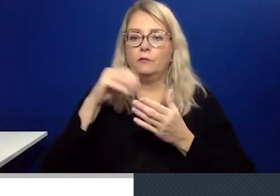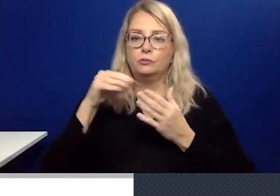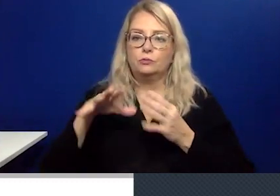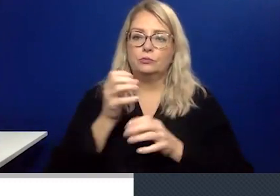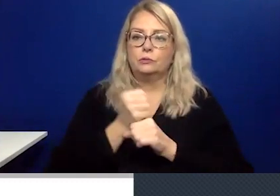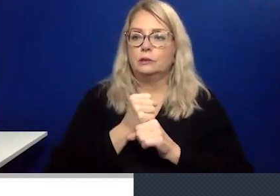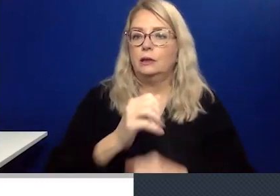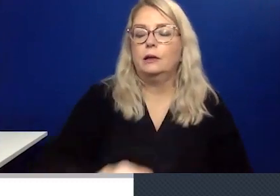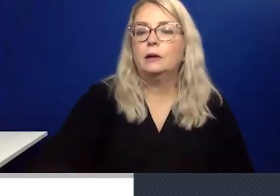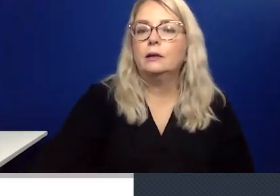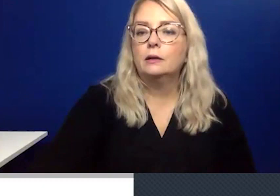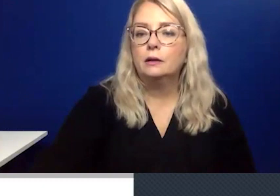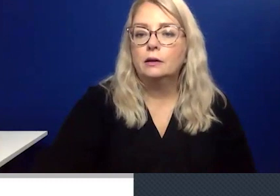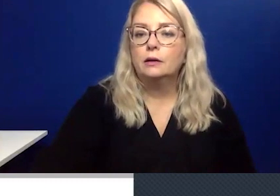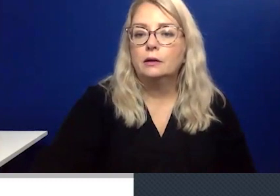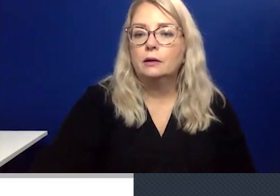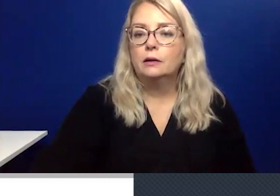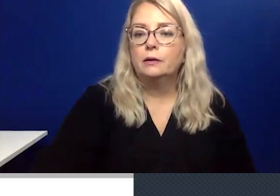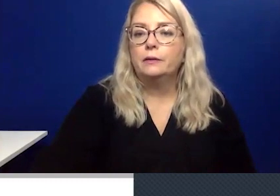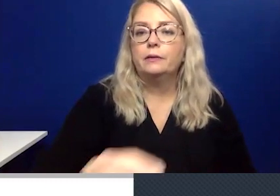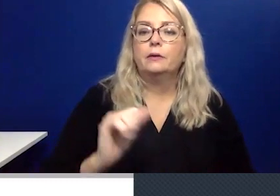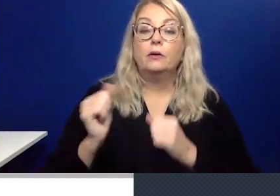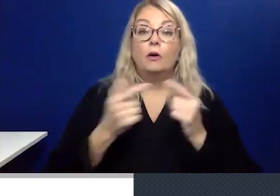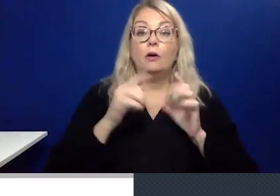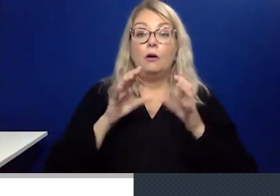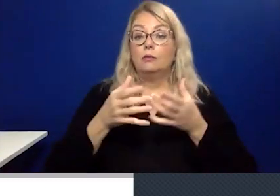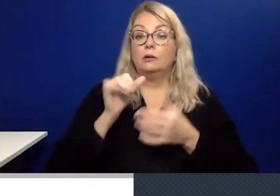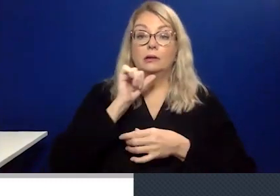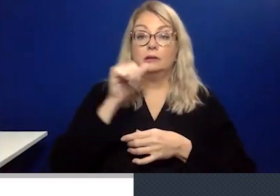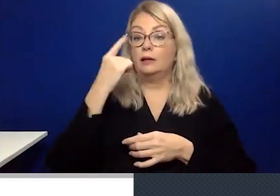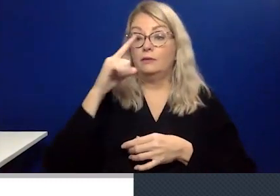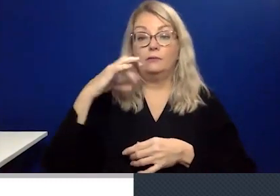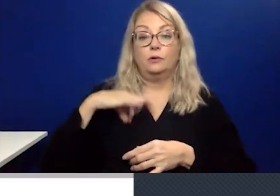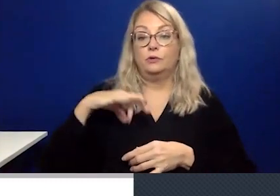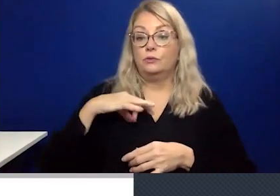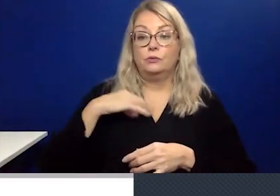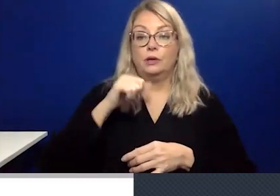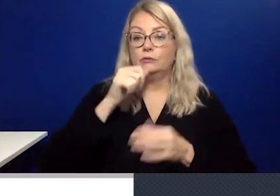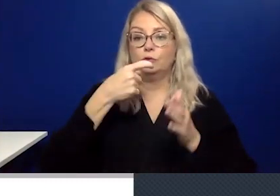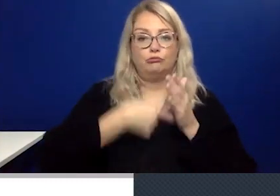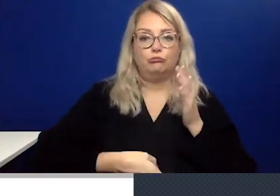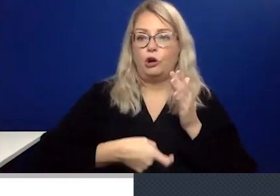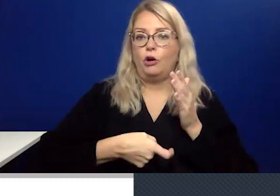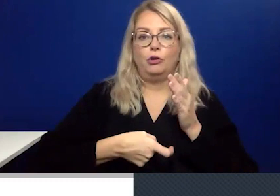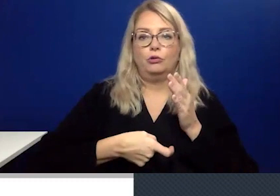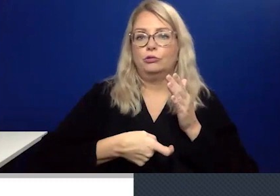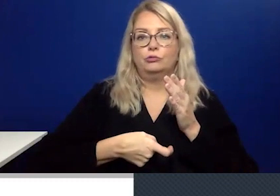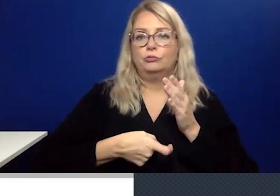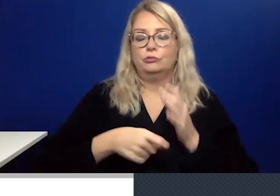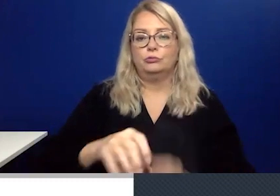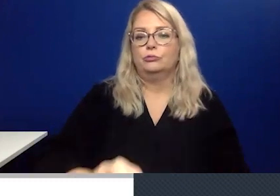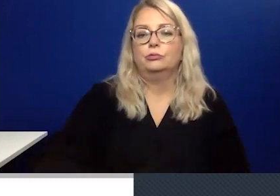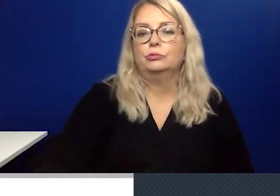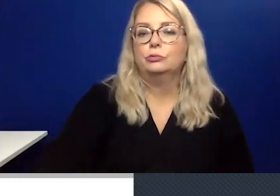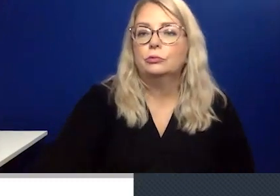And again, these classes are all non-credit. So that means they do not charge them tuition regardless of their residency status